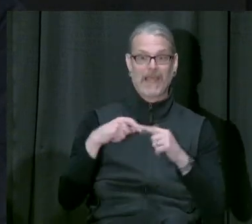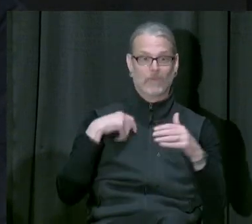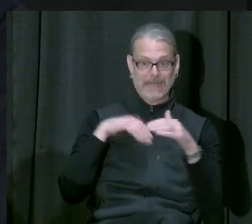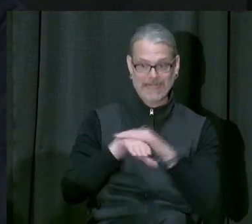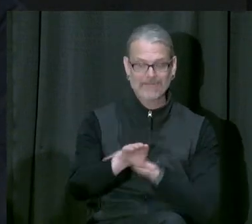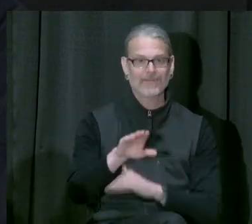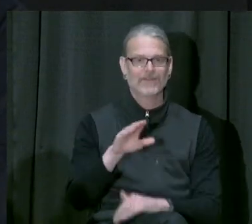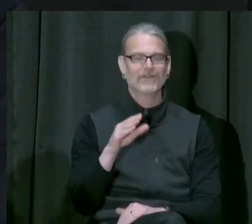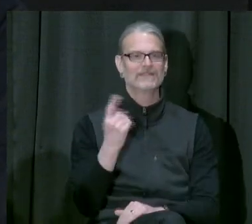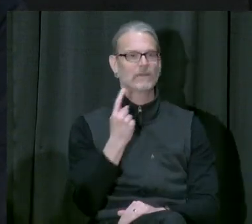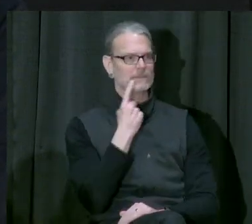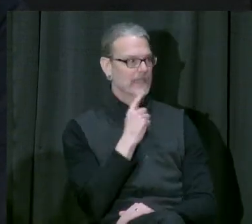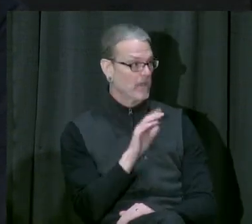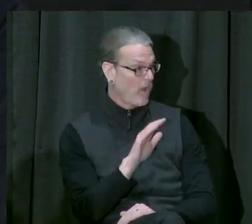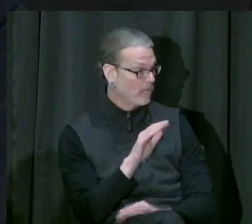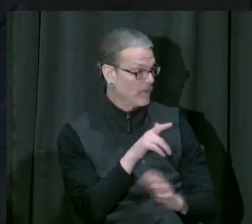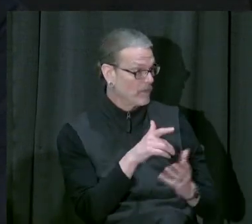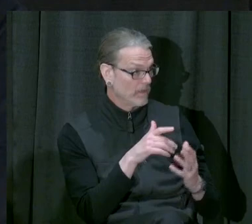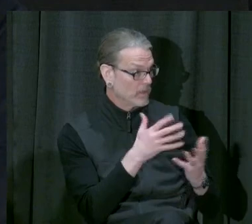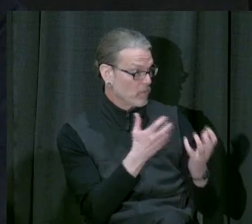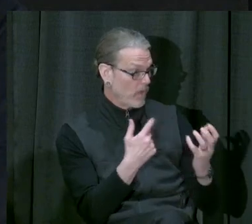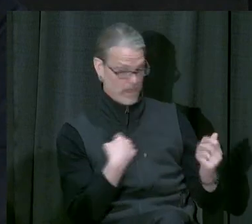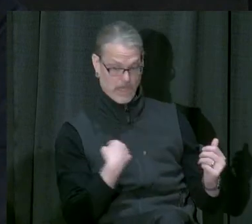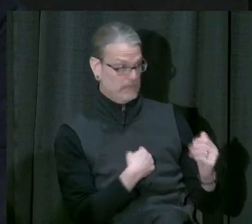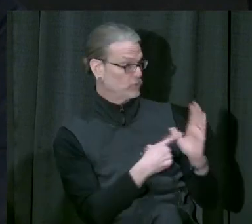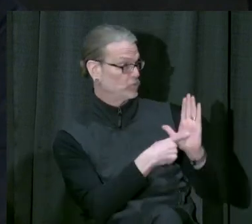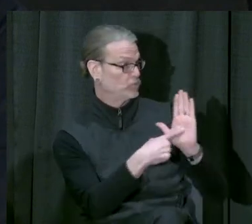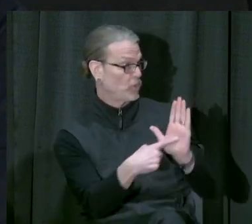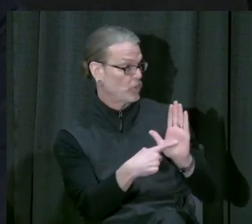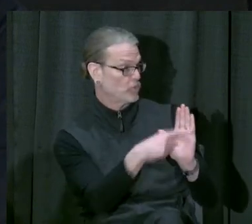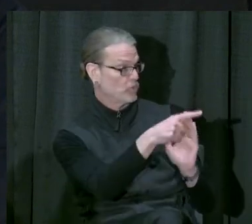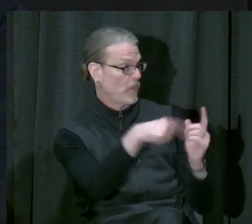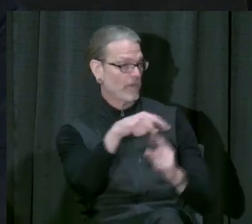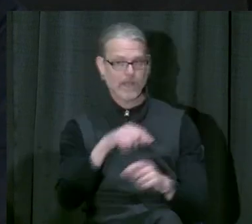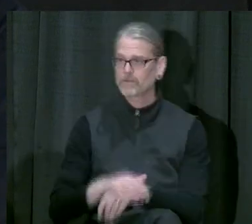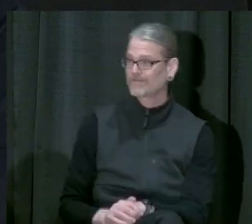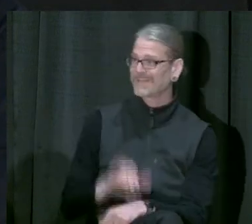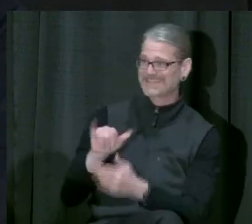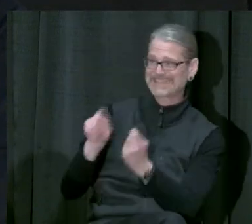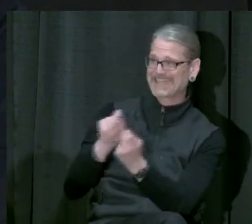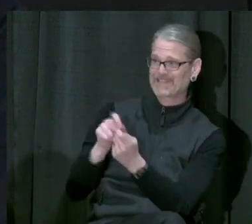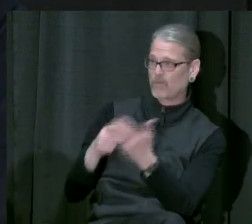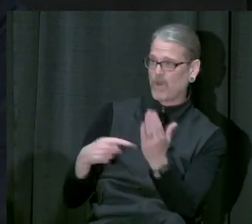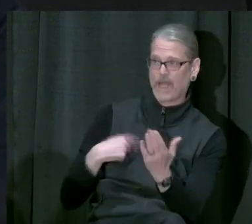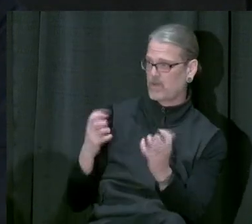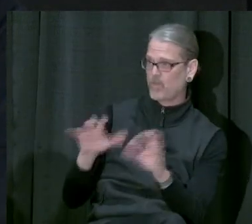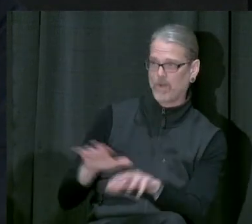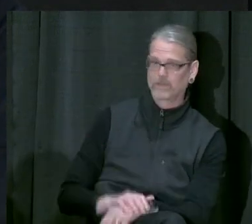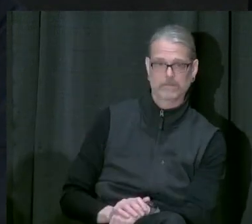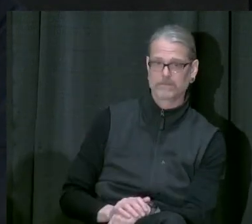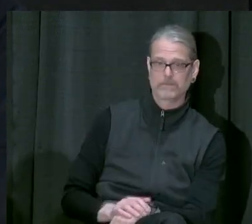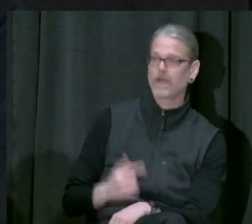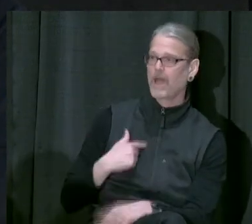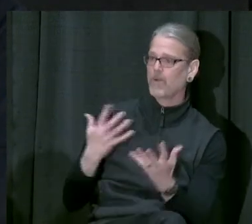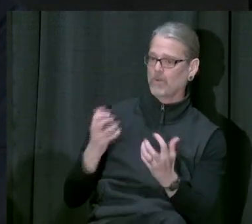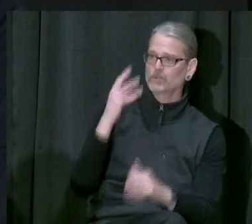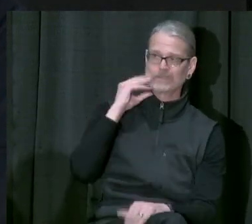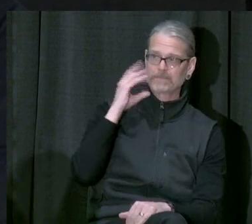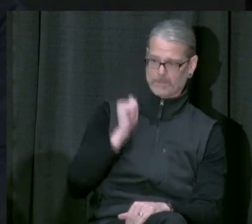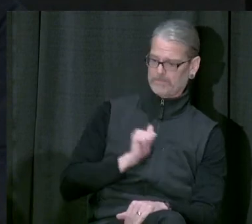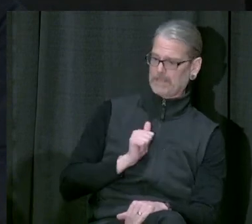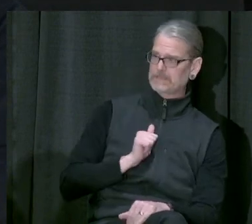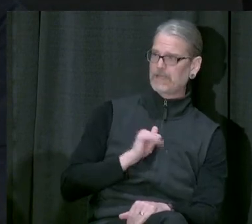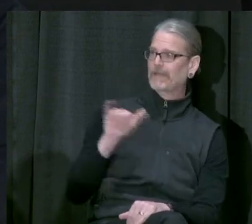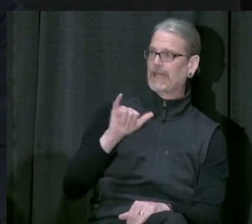well, can we show you around? I said, no, that's exactly what I don't want to do. I want to experience this on my own, like a